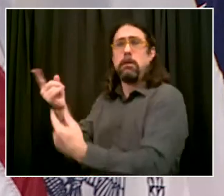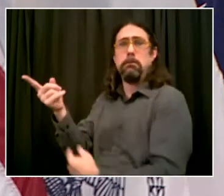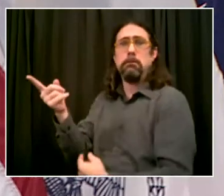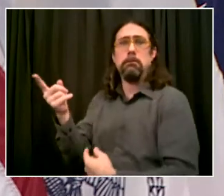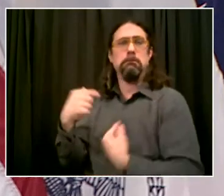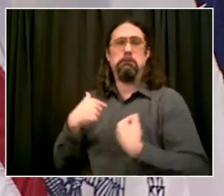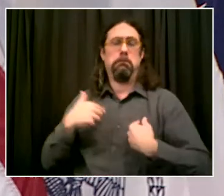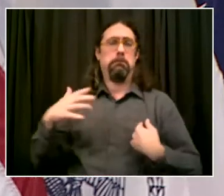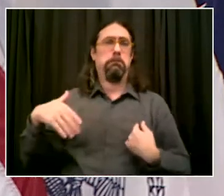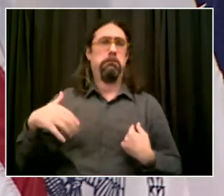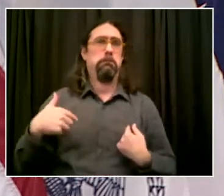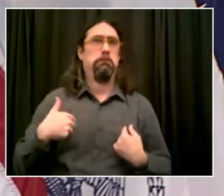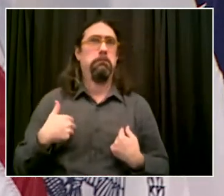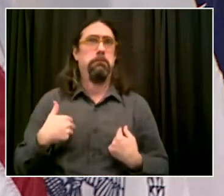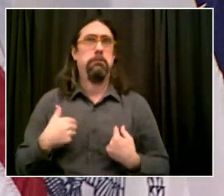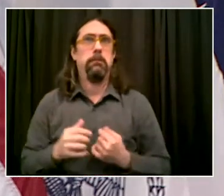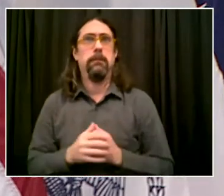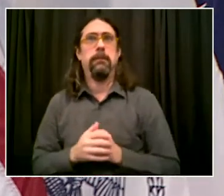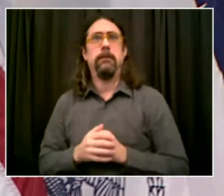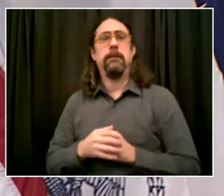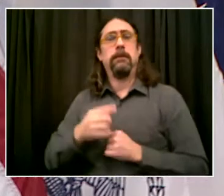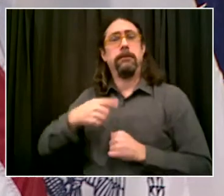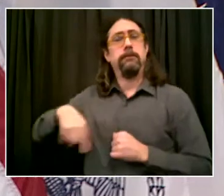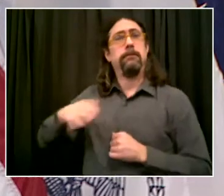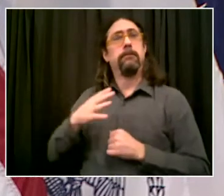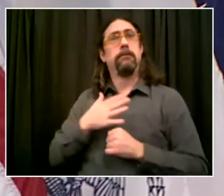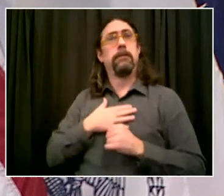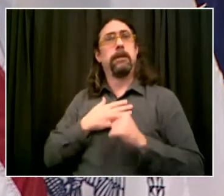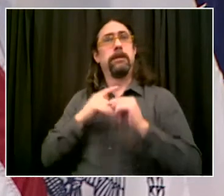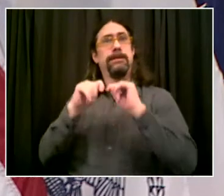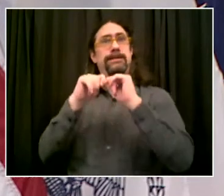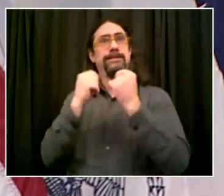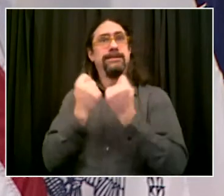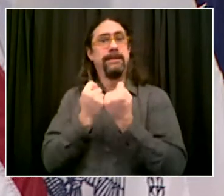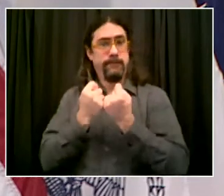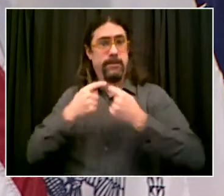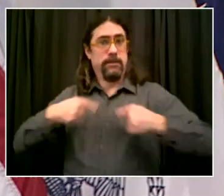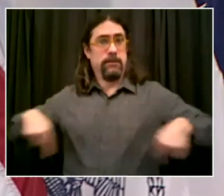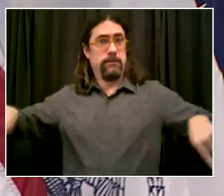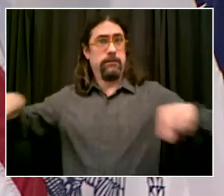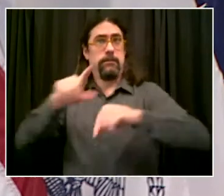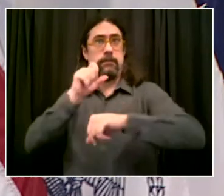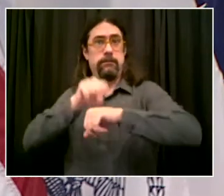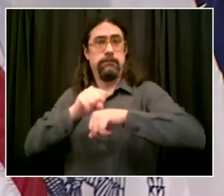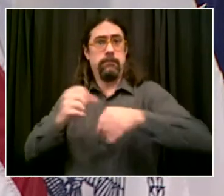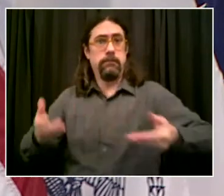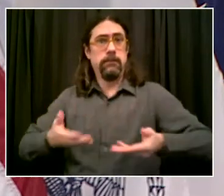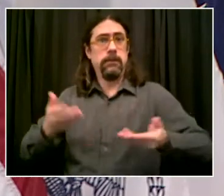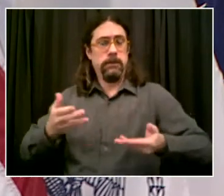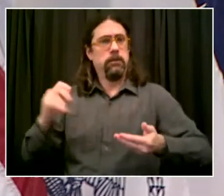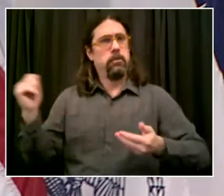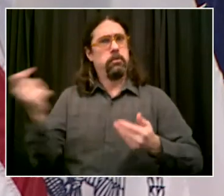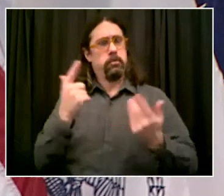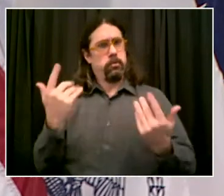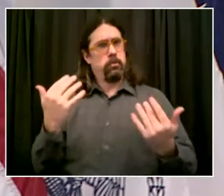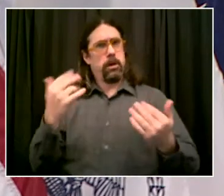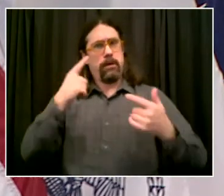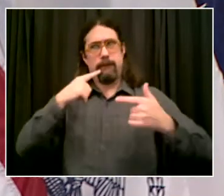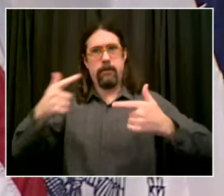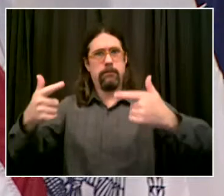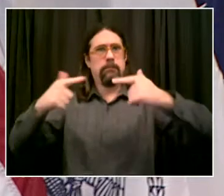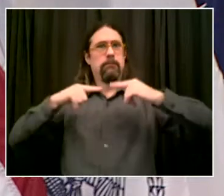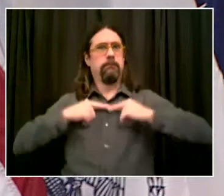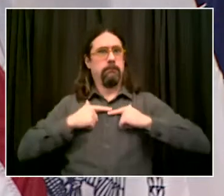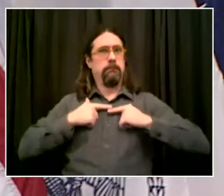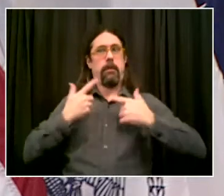folks they know, folks they trust and respect are getting the vaccine. They also need to know that the priorities are being respected and those